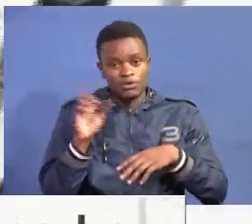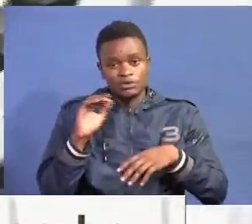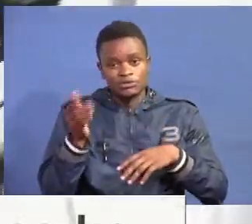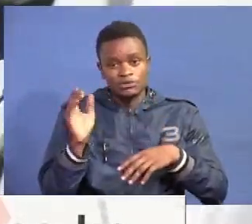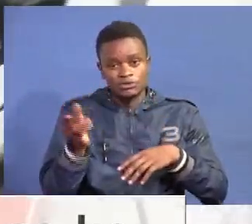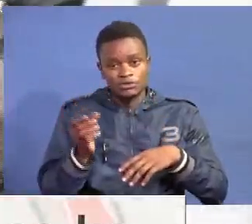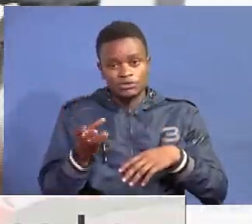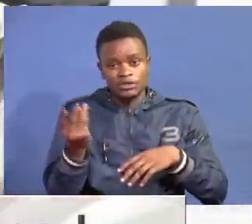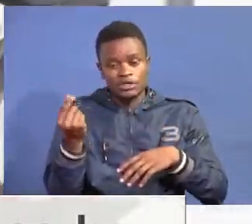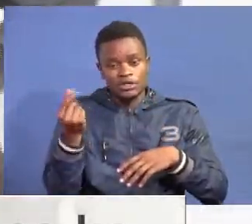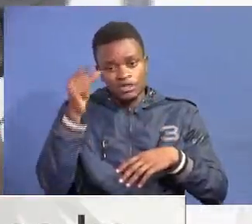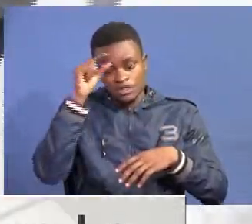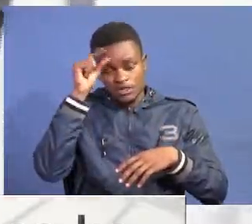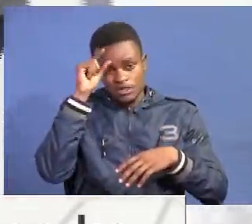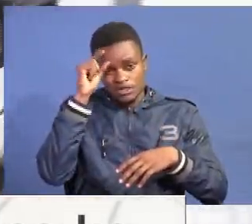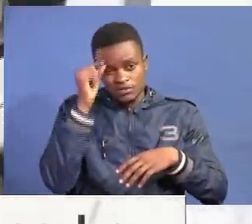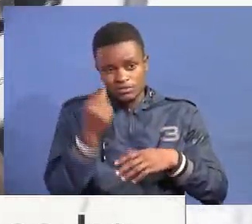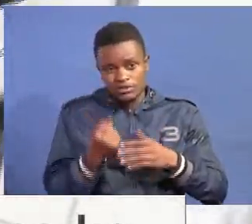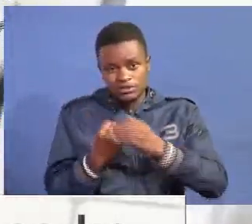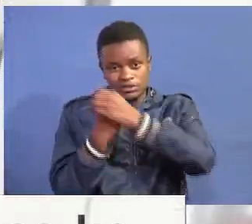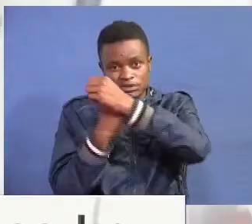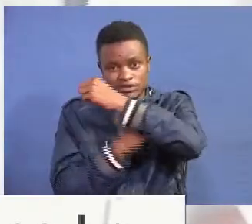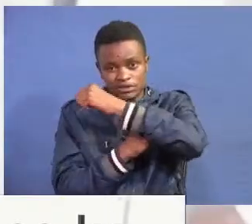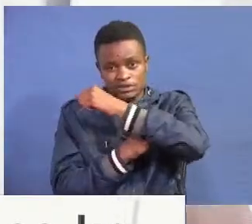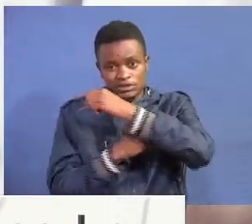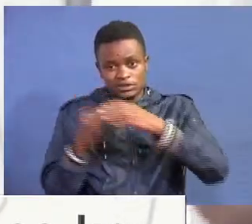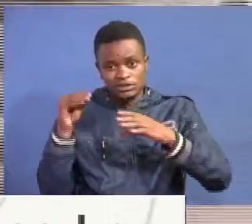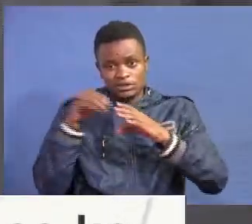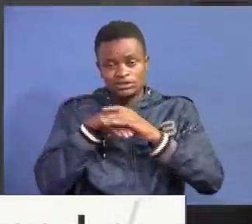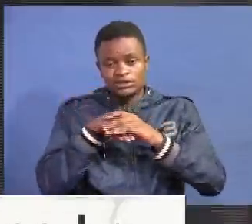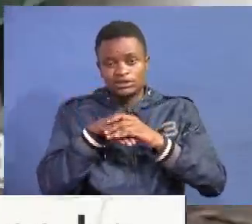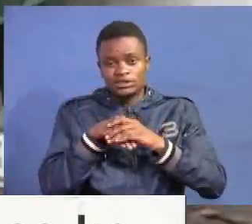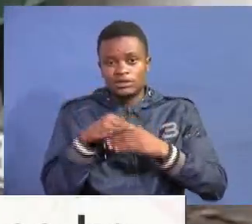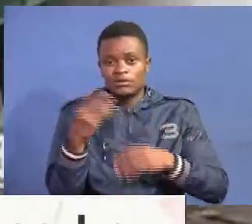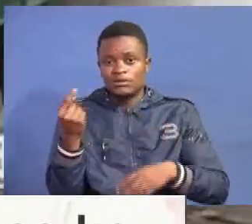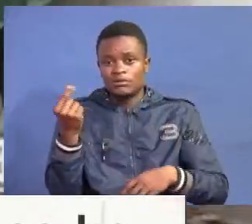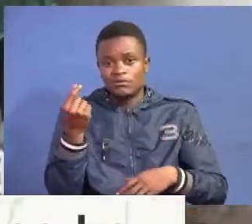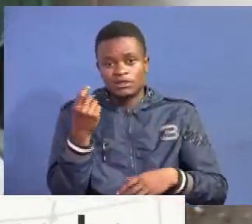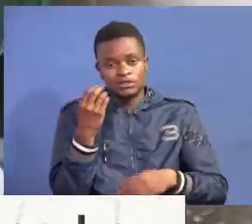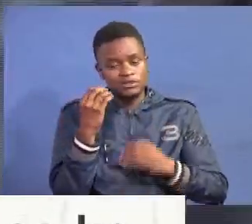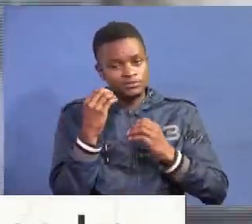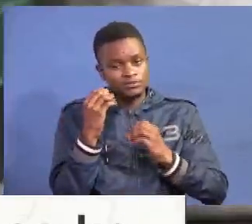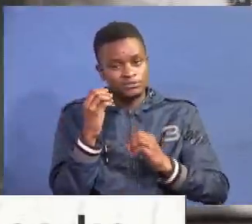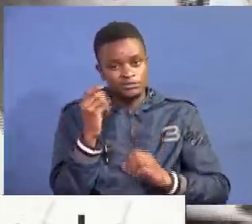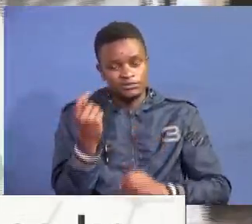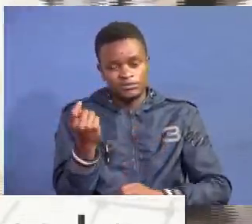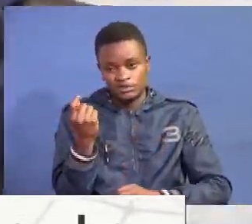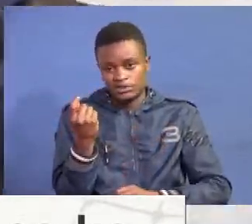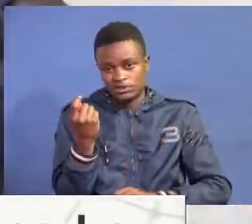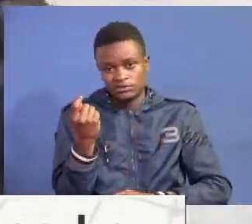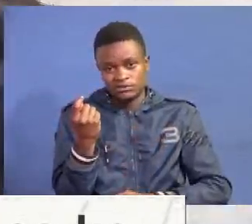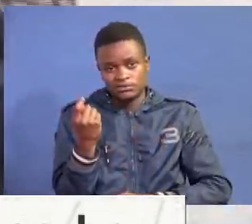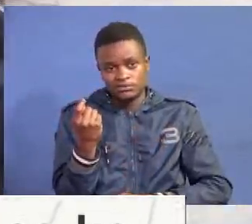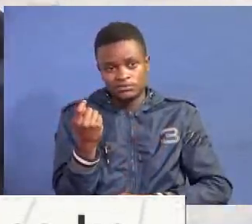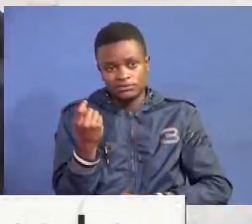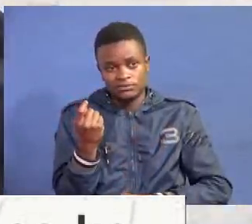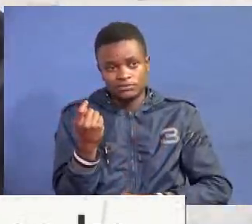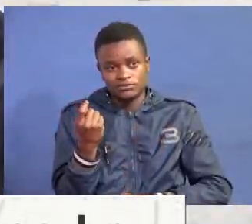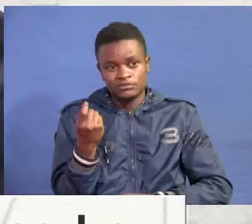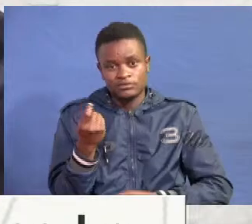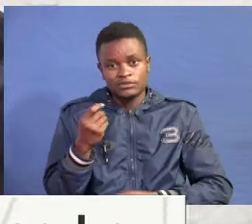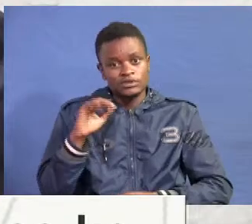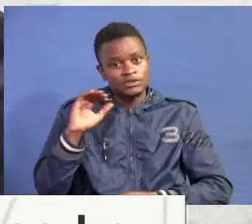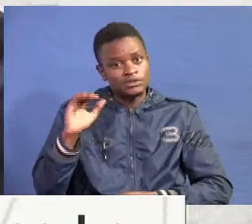initiatives targeted at mothers, the amounts disbursed are too little to make a real impact. Kazi ya soko ina